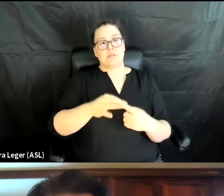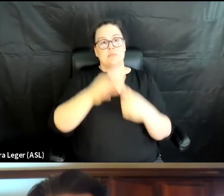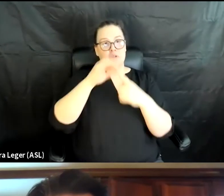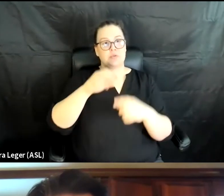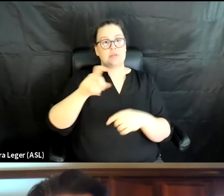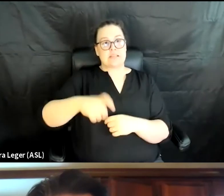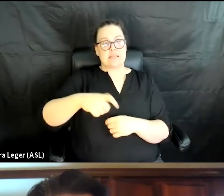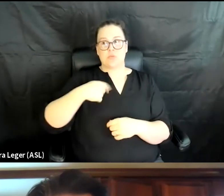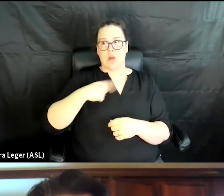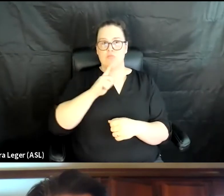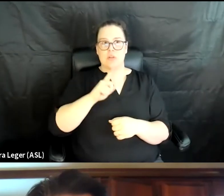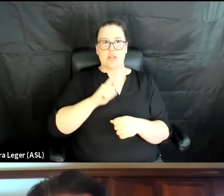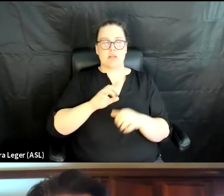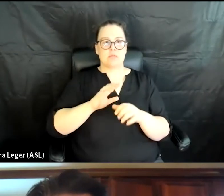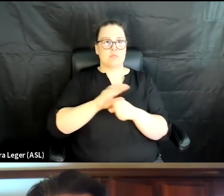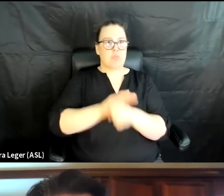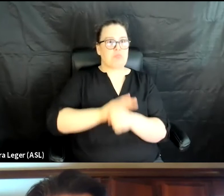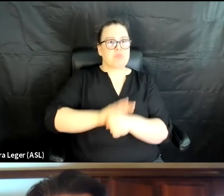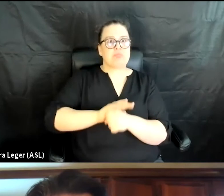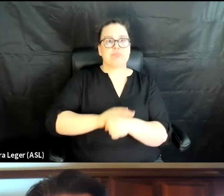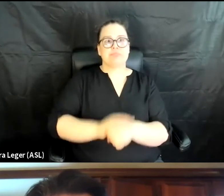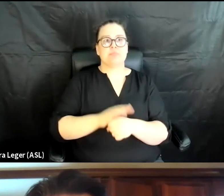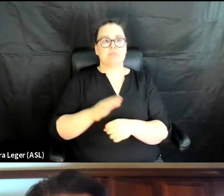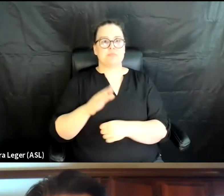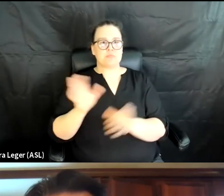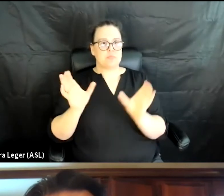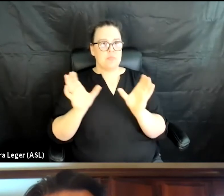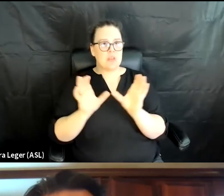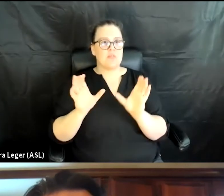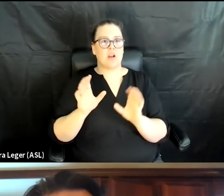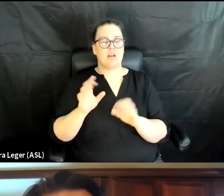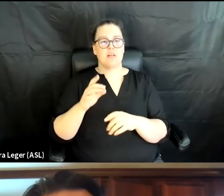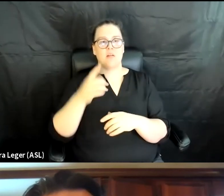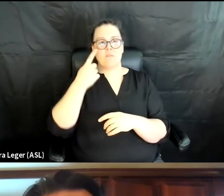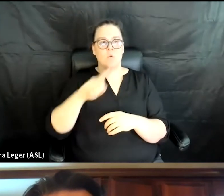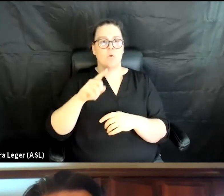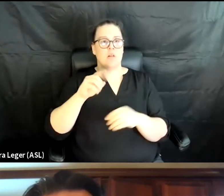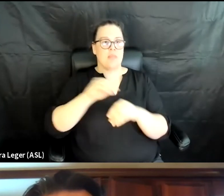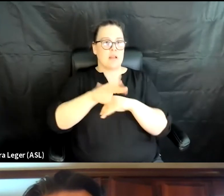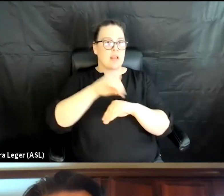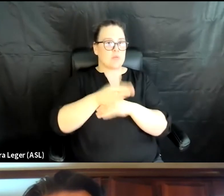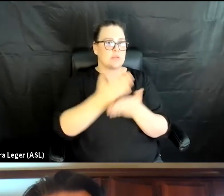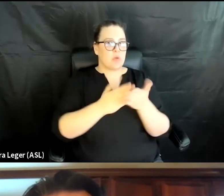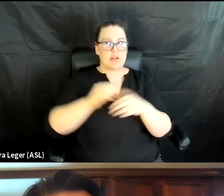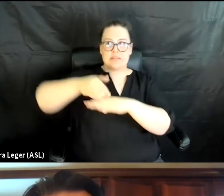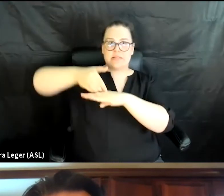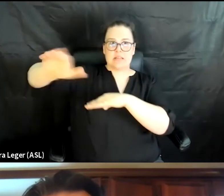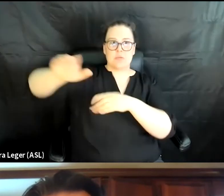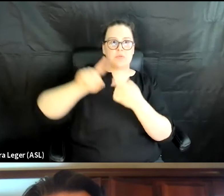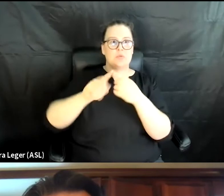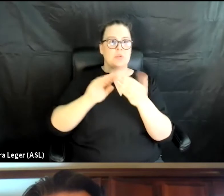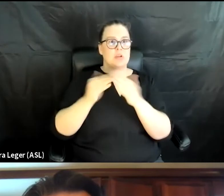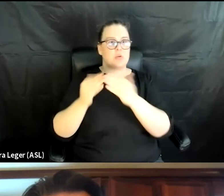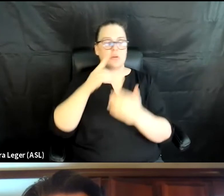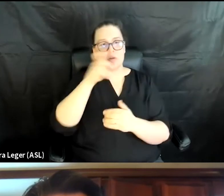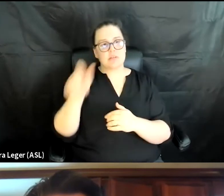was pressured into, you know, decertifying the kid for the counseling part and send them out into the community because we had other children within the